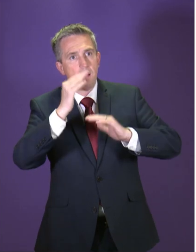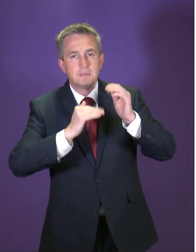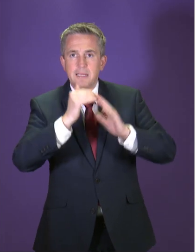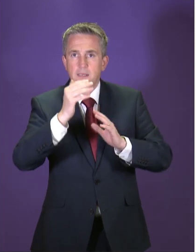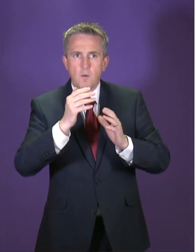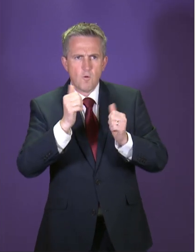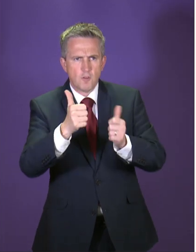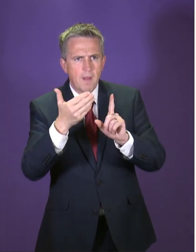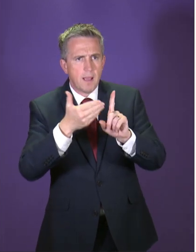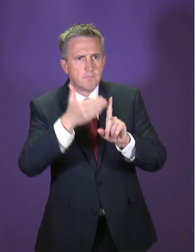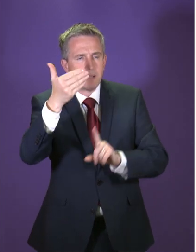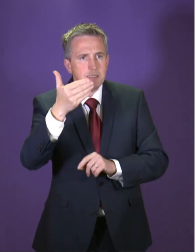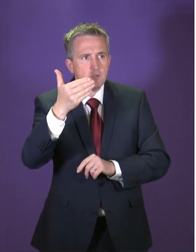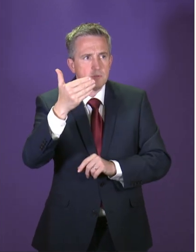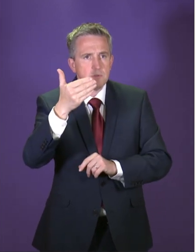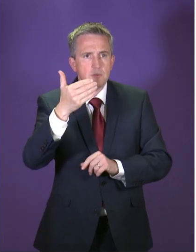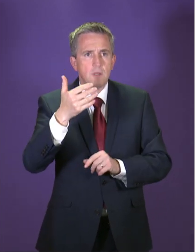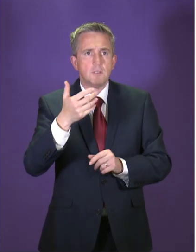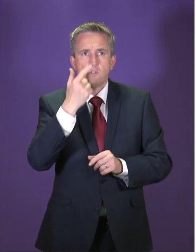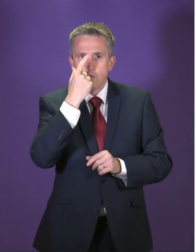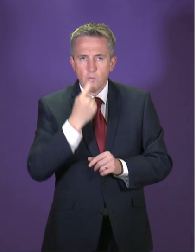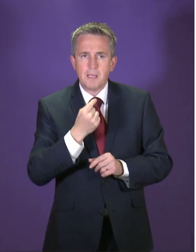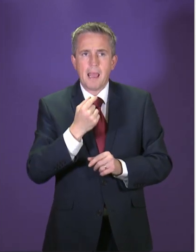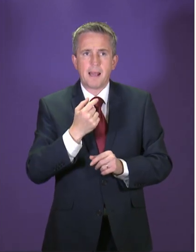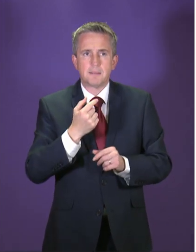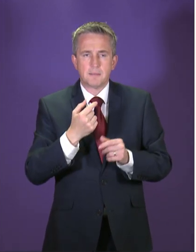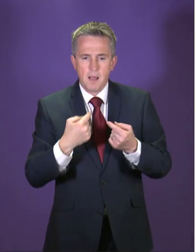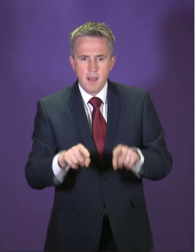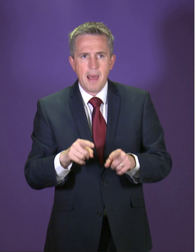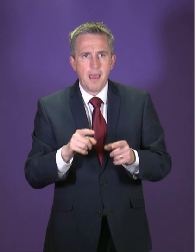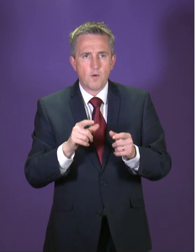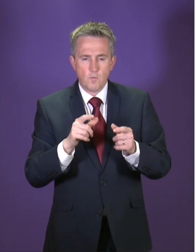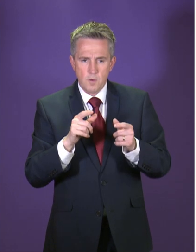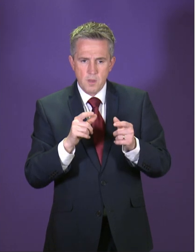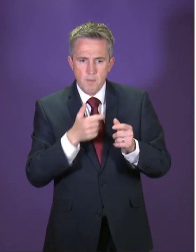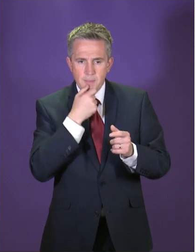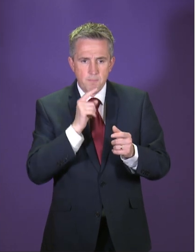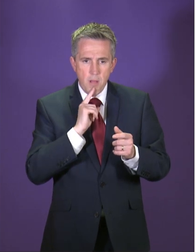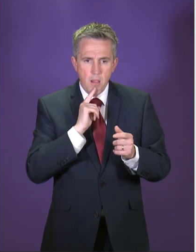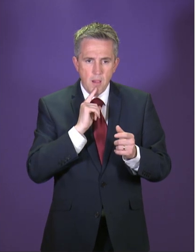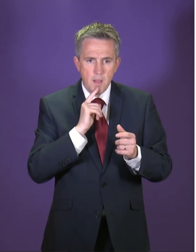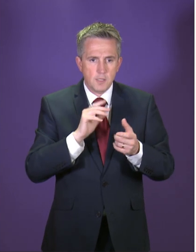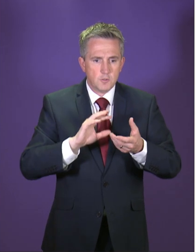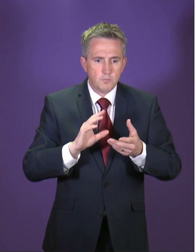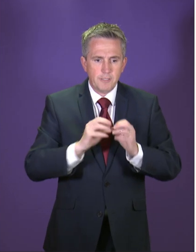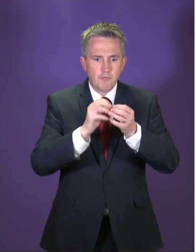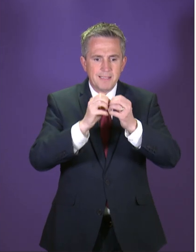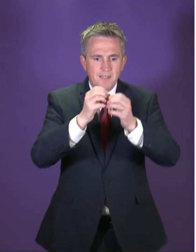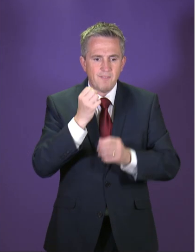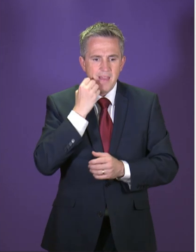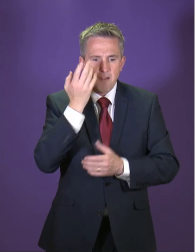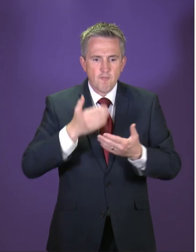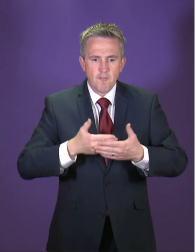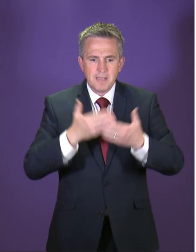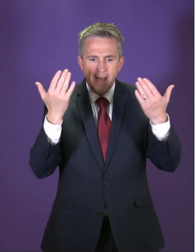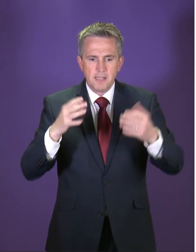this capacity for transformation, interpretation, and change that could be re-scripted every day and on